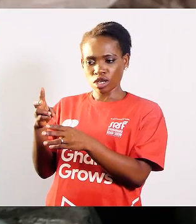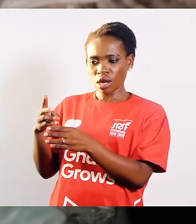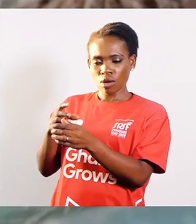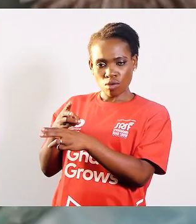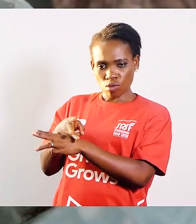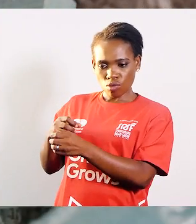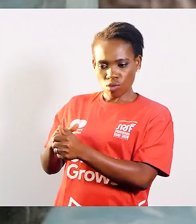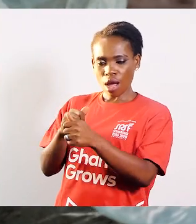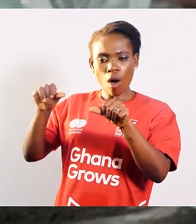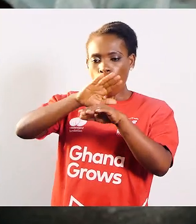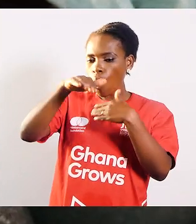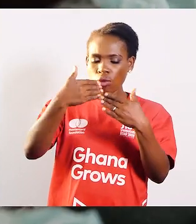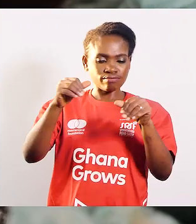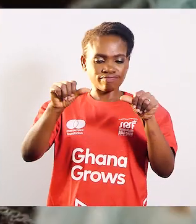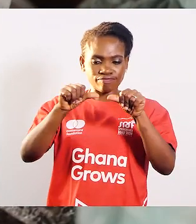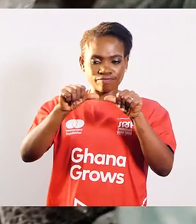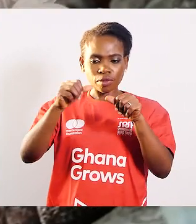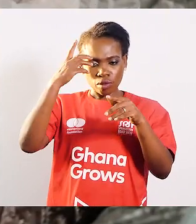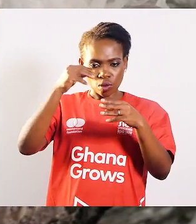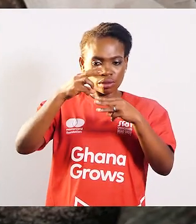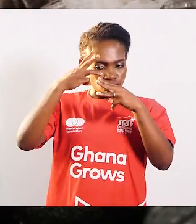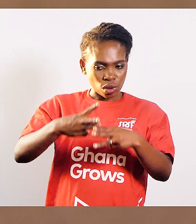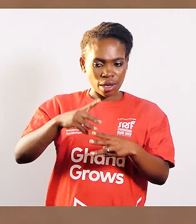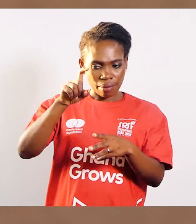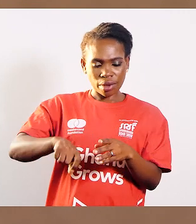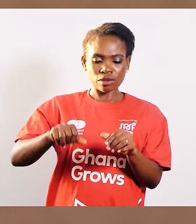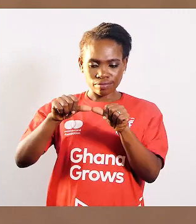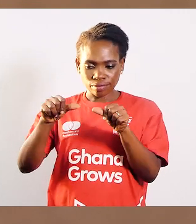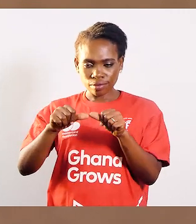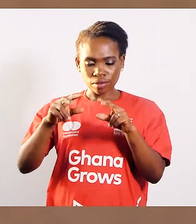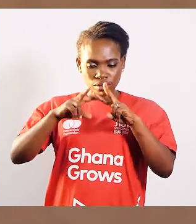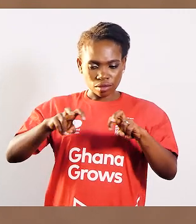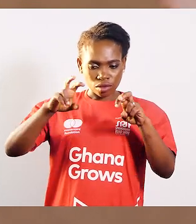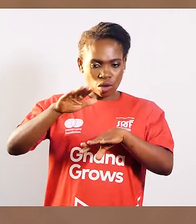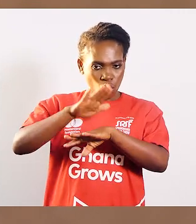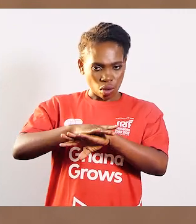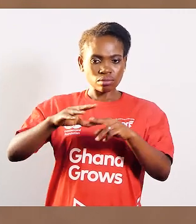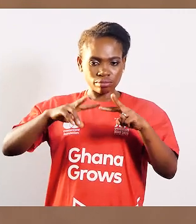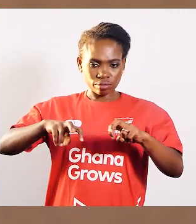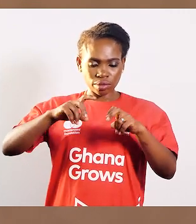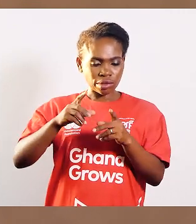is measured, yes. So it's actually based on research. Okay. Yes, so when the